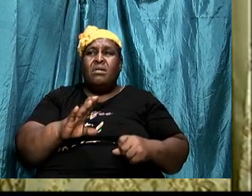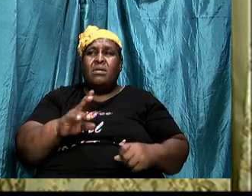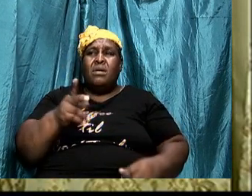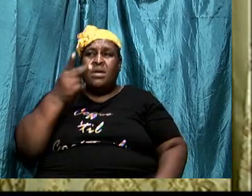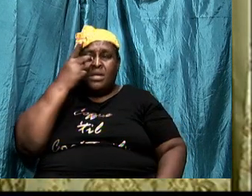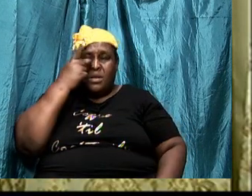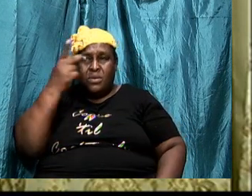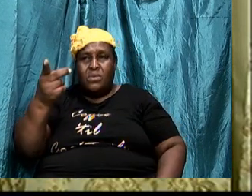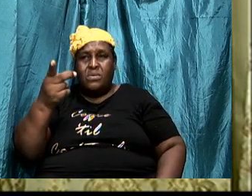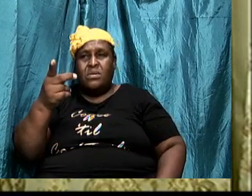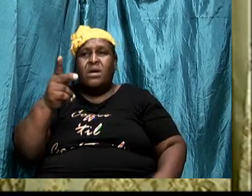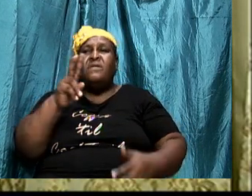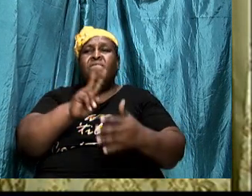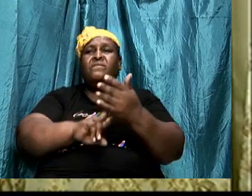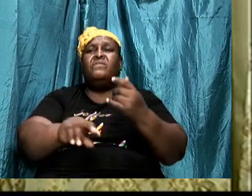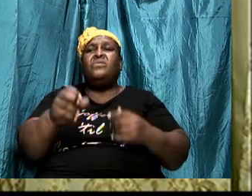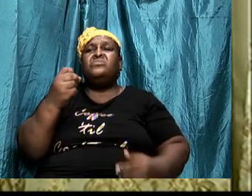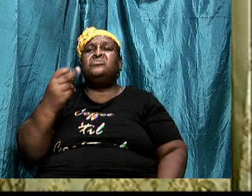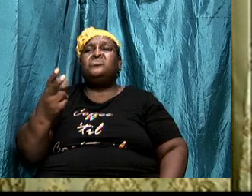12